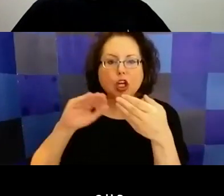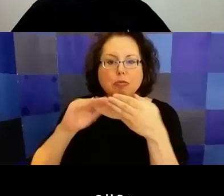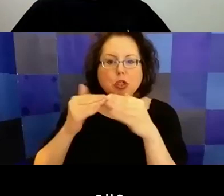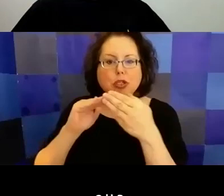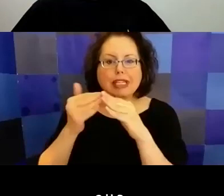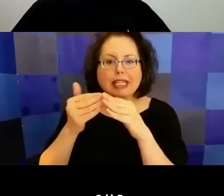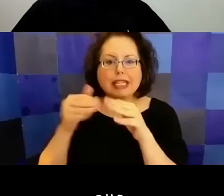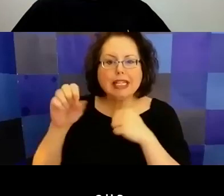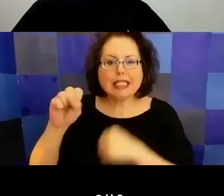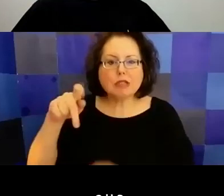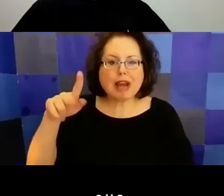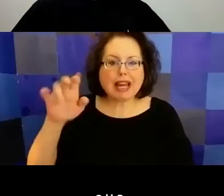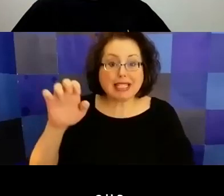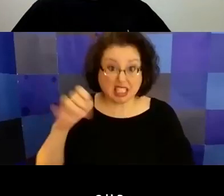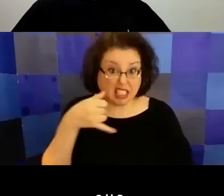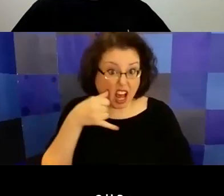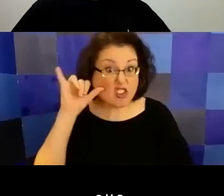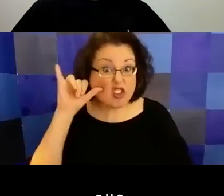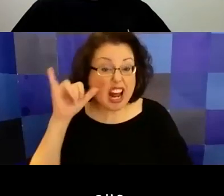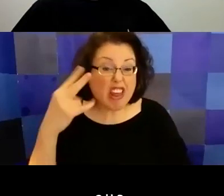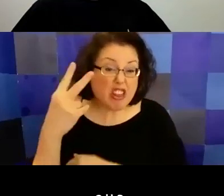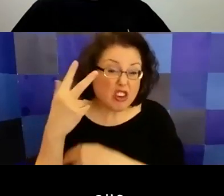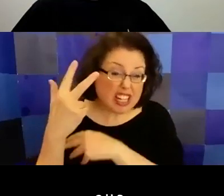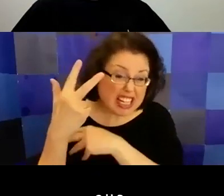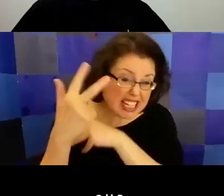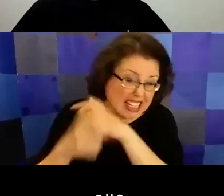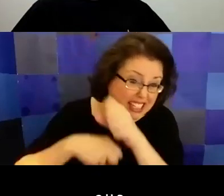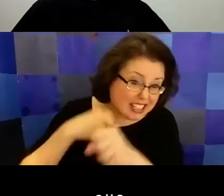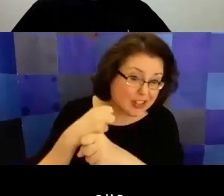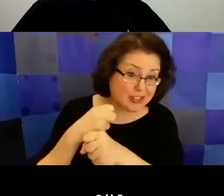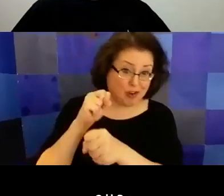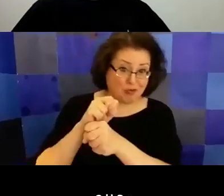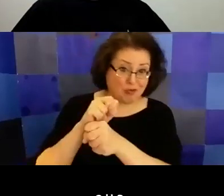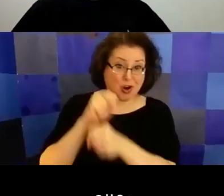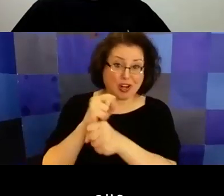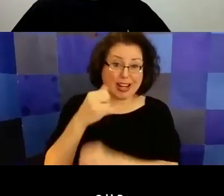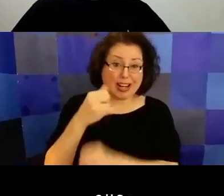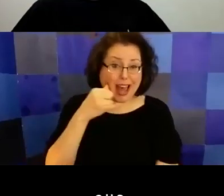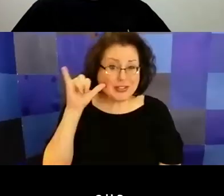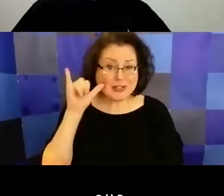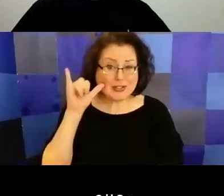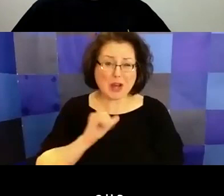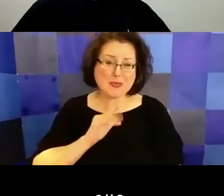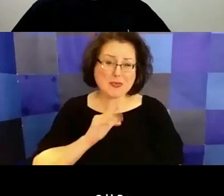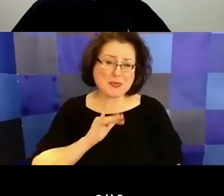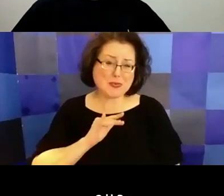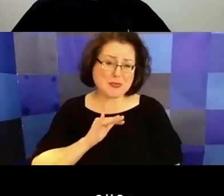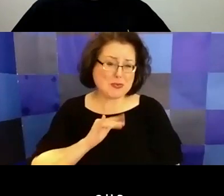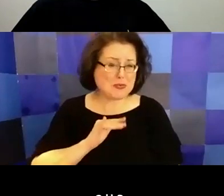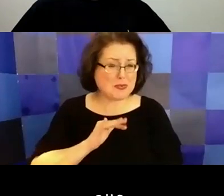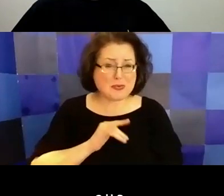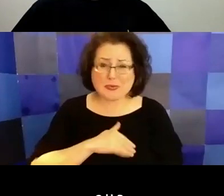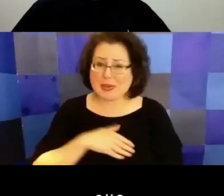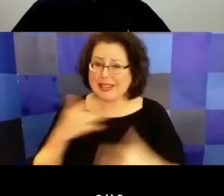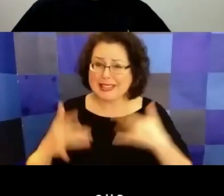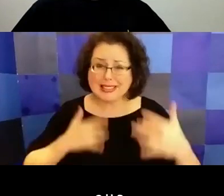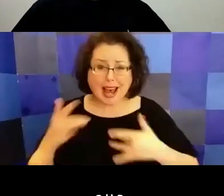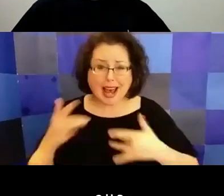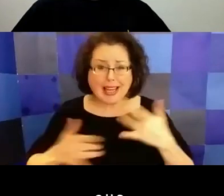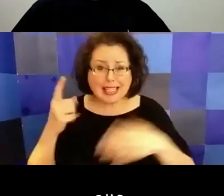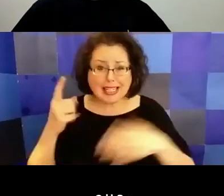after 3 years of work, it turned out to be an incredibly exciting day. And we have about, I think